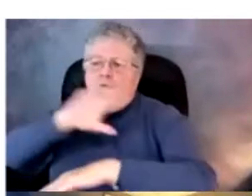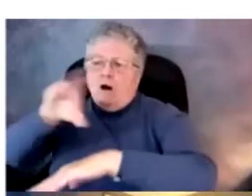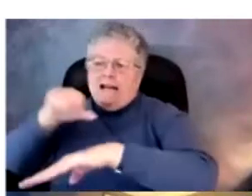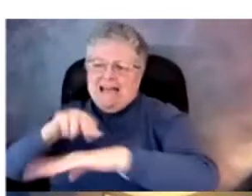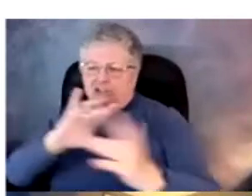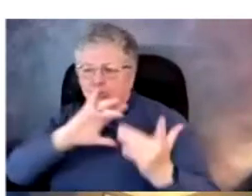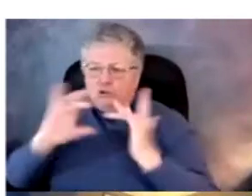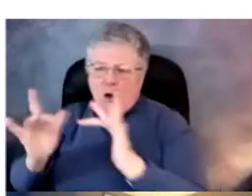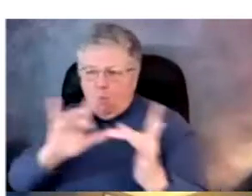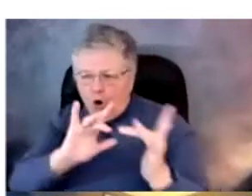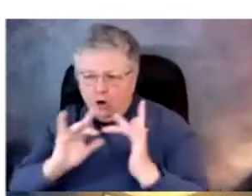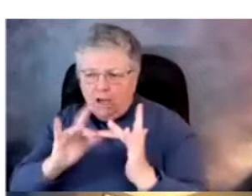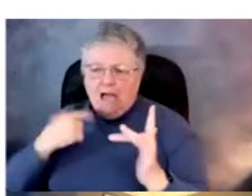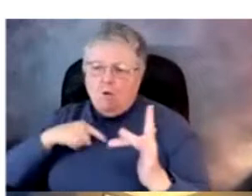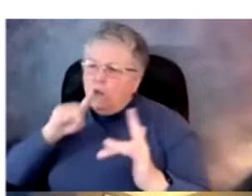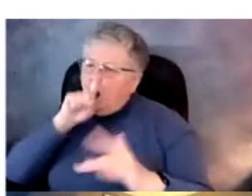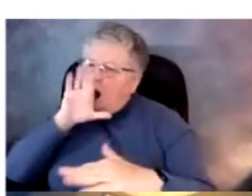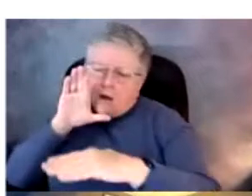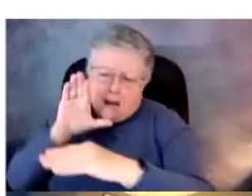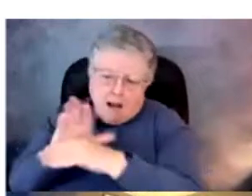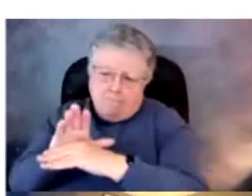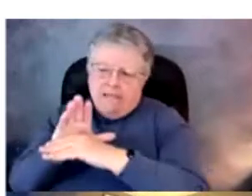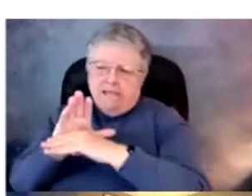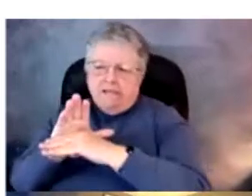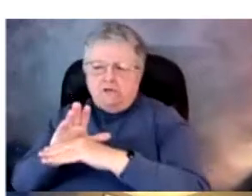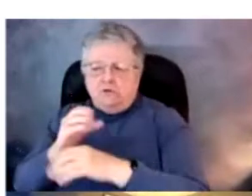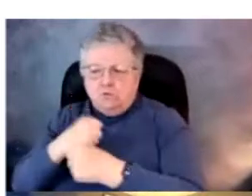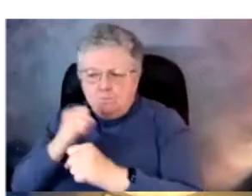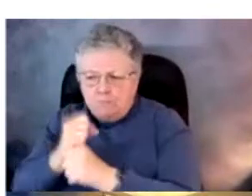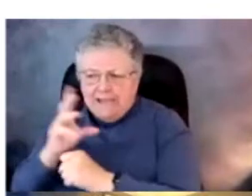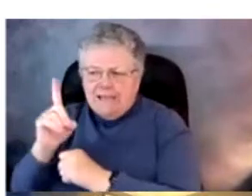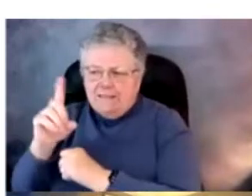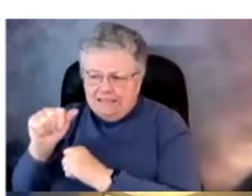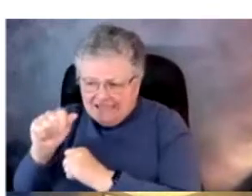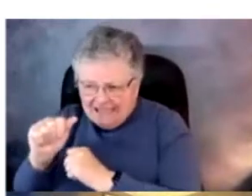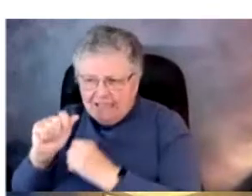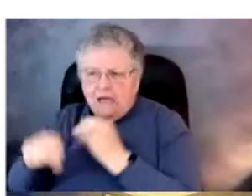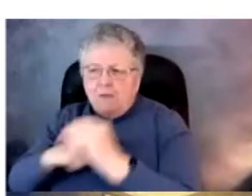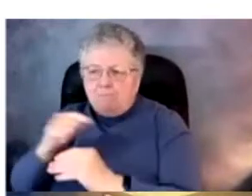But really, we are committed to making data about disability equitable,